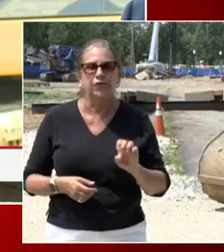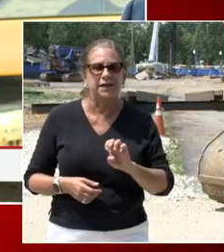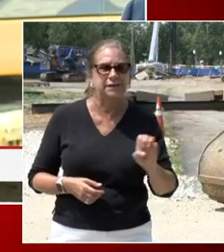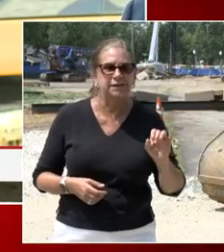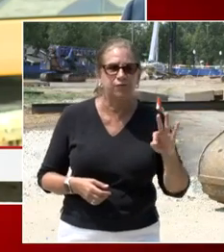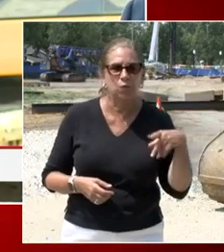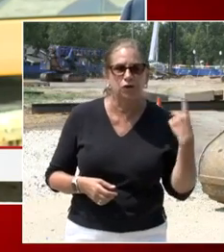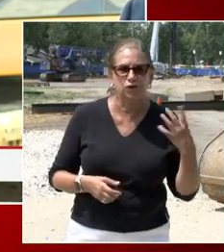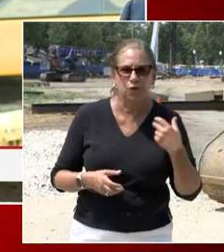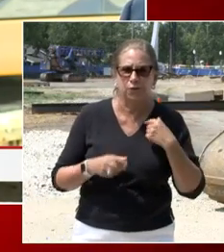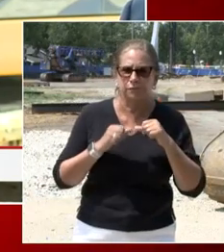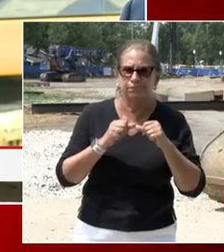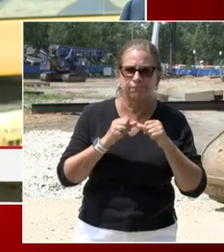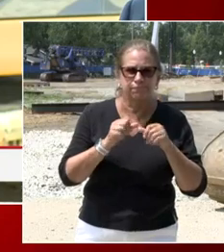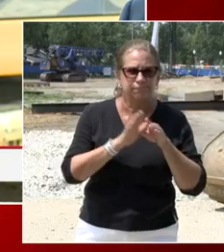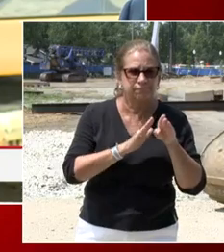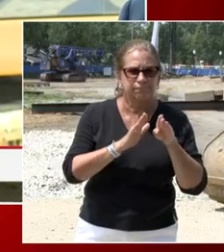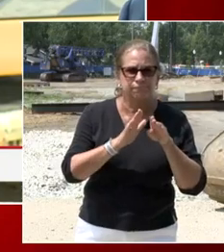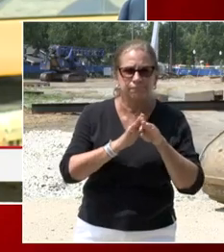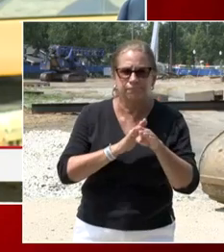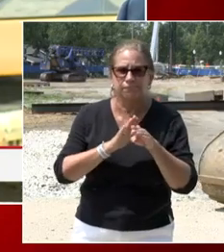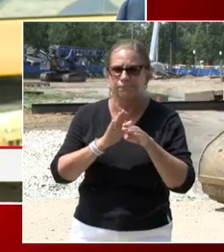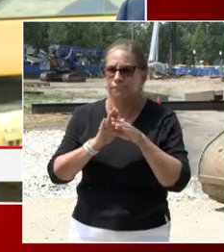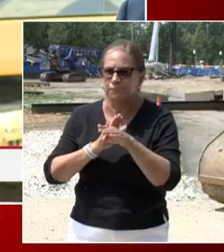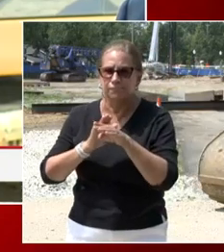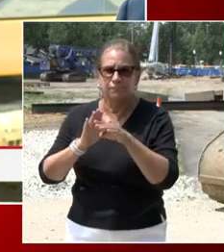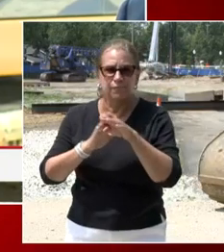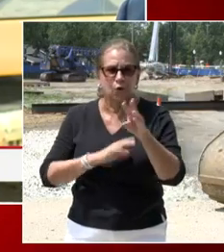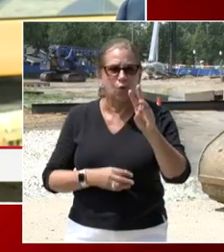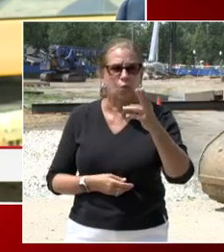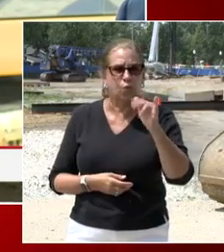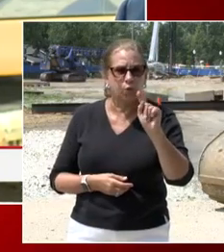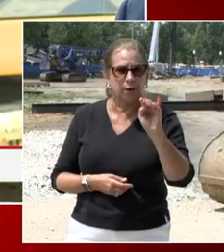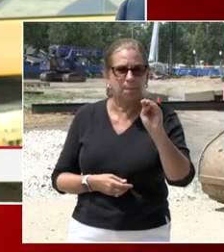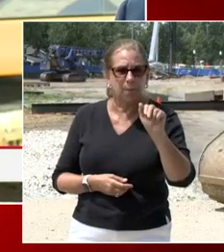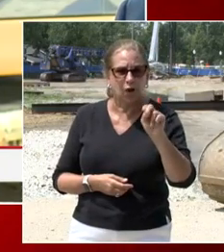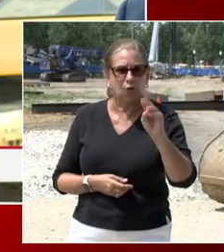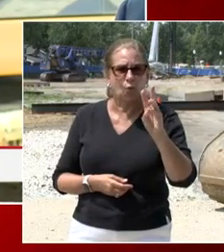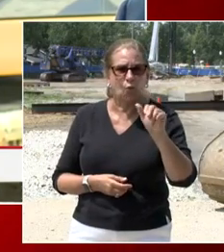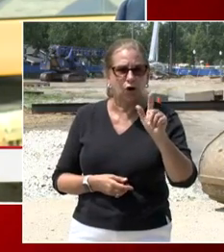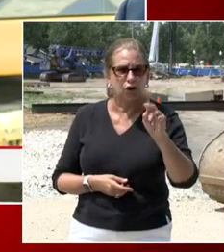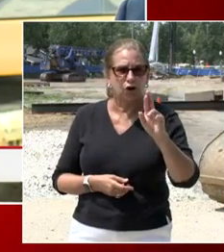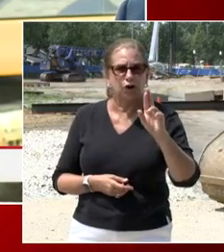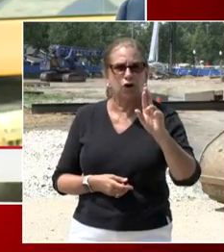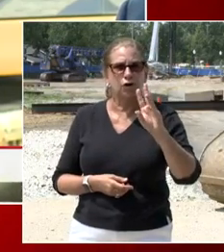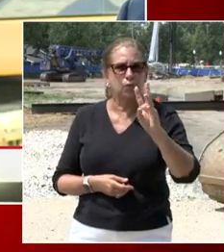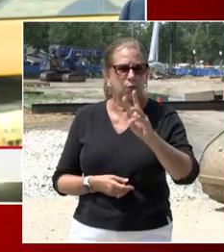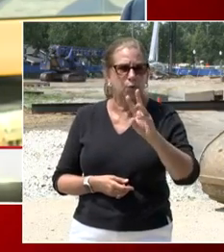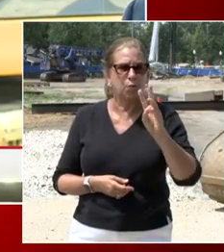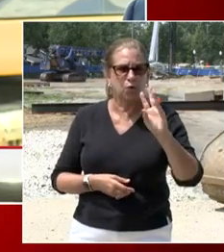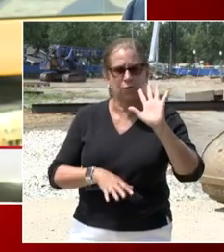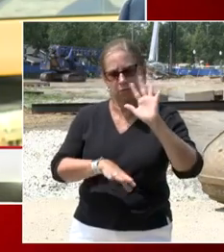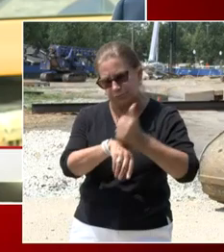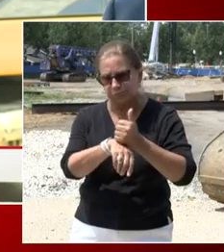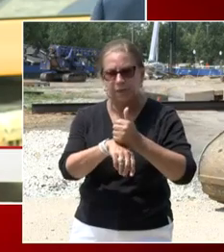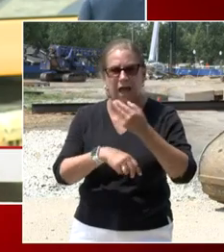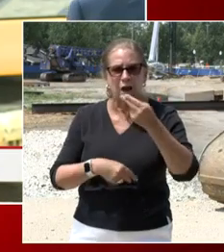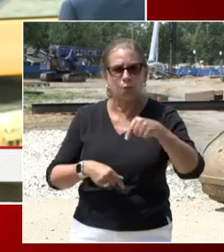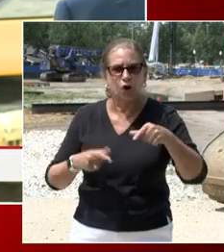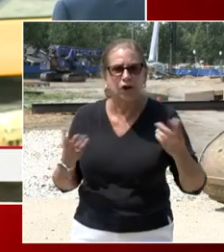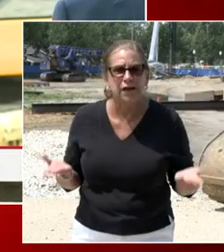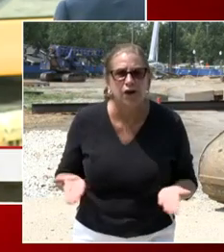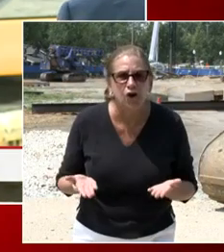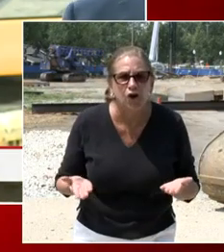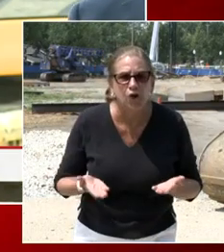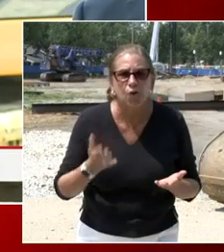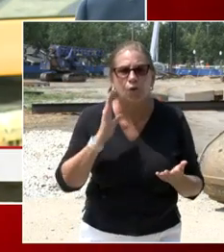And so Whitman-Walker is going to be here. They're going to have their headquarters here. They're going to make sure that they have primary, behavioral, dental, substance